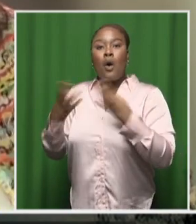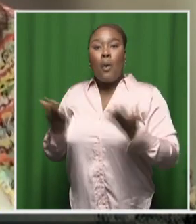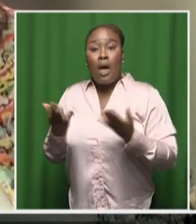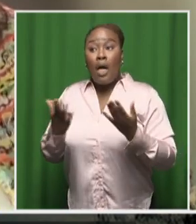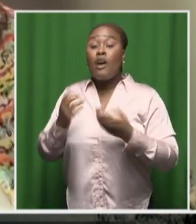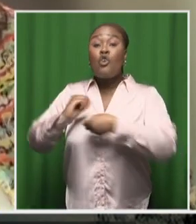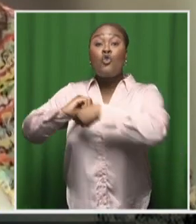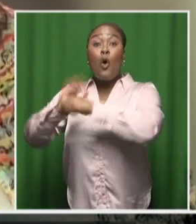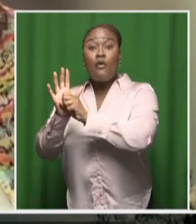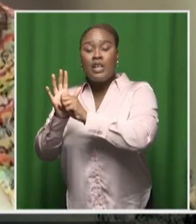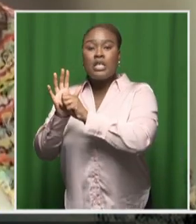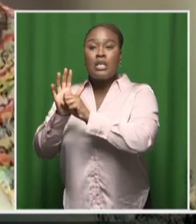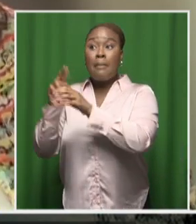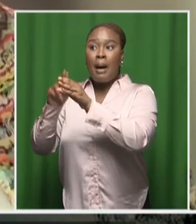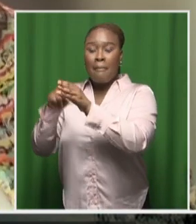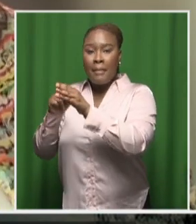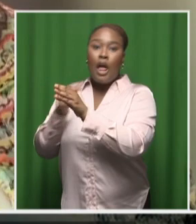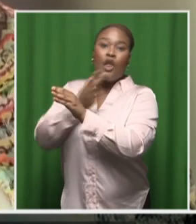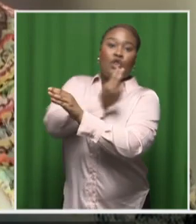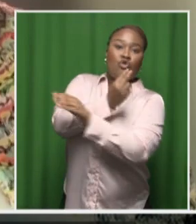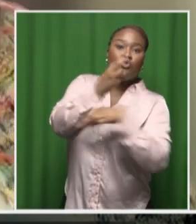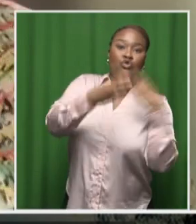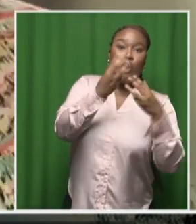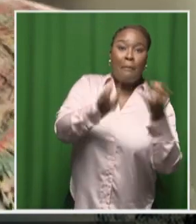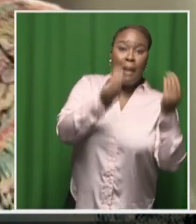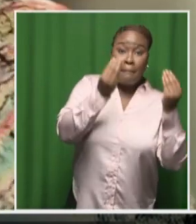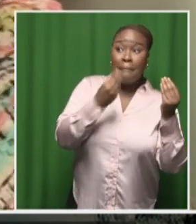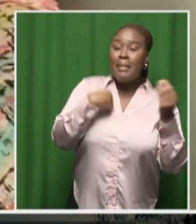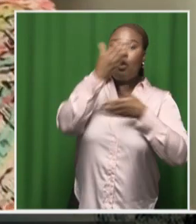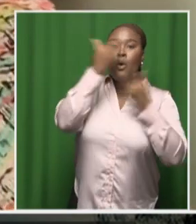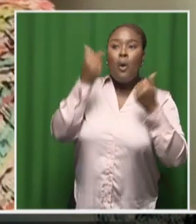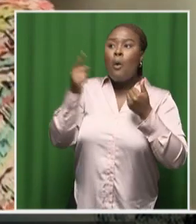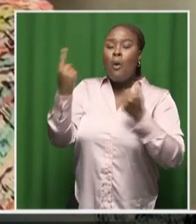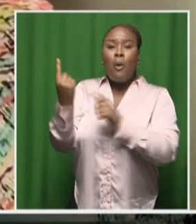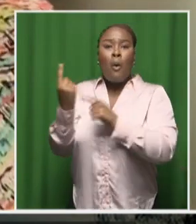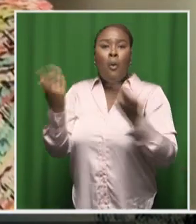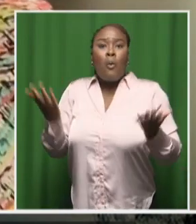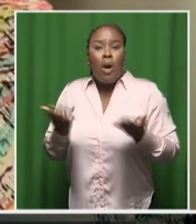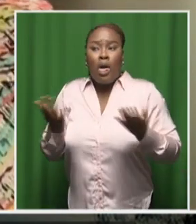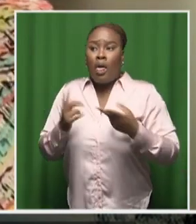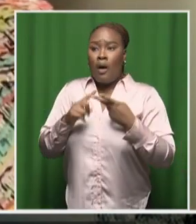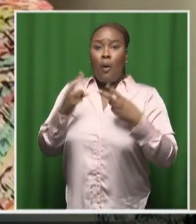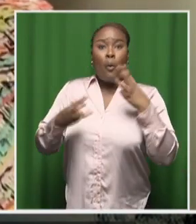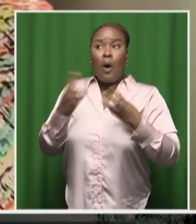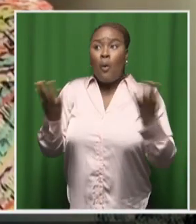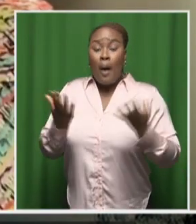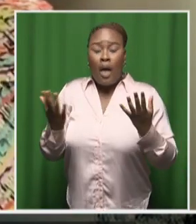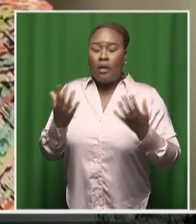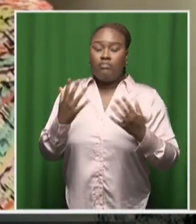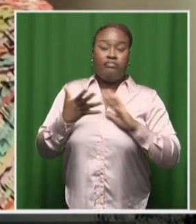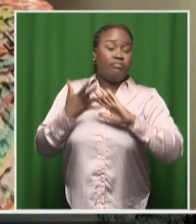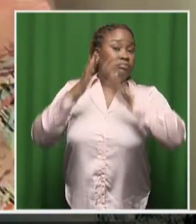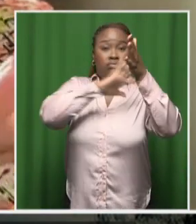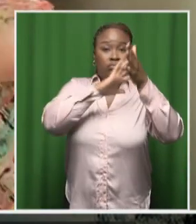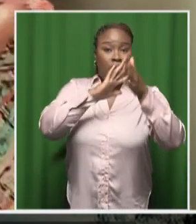COVID, he changed jobs. I don't know where he is, don't know where he's working. It's a disaster. The legal system is failing